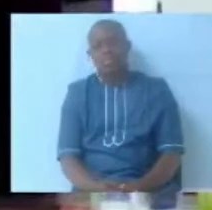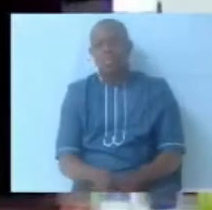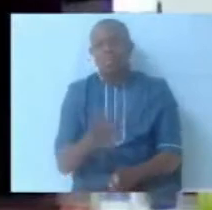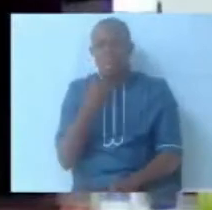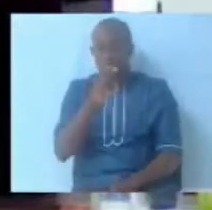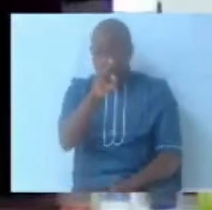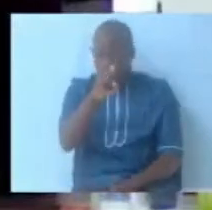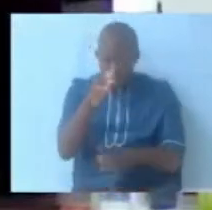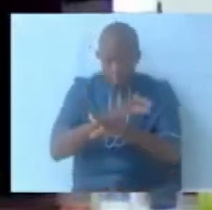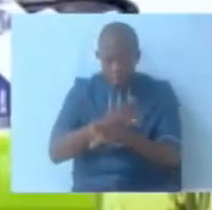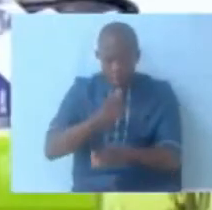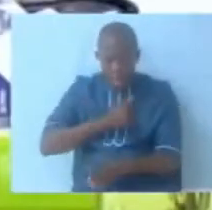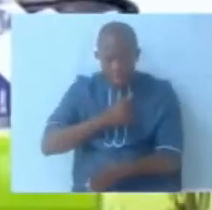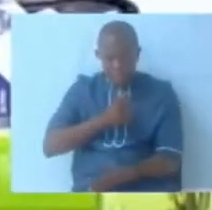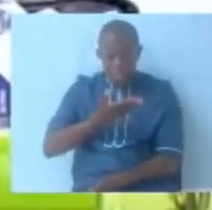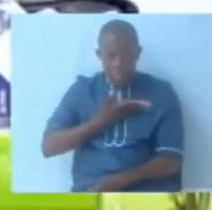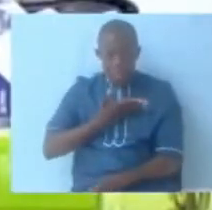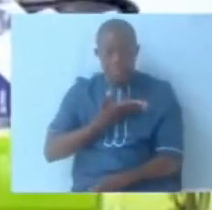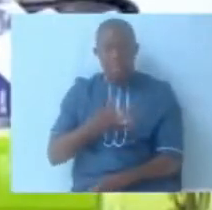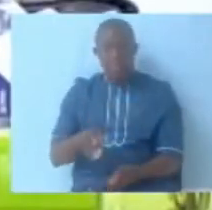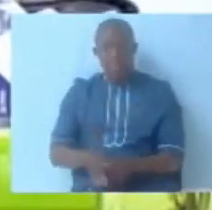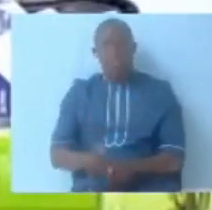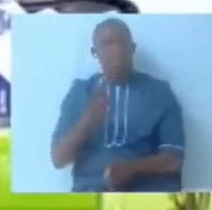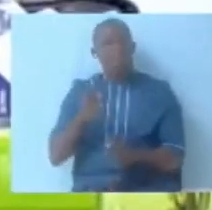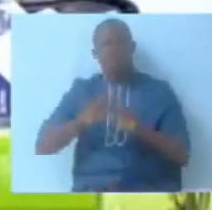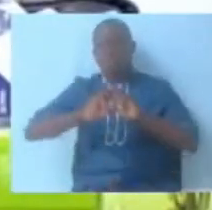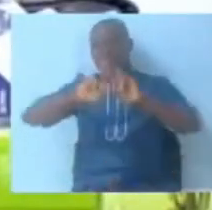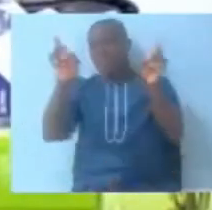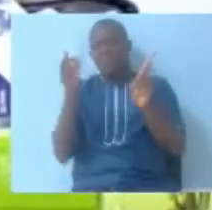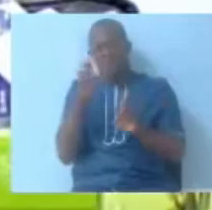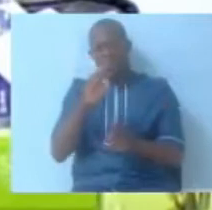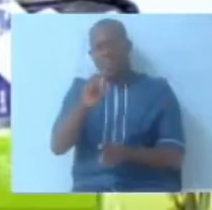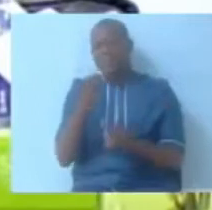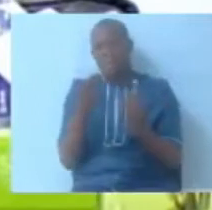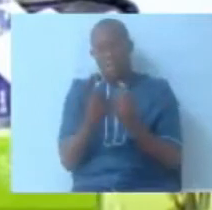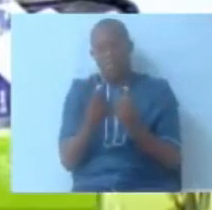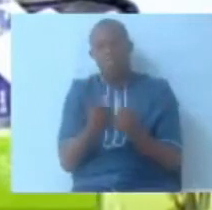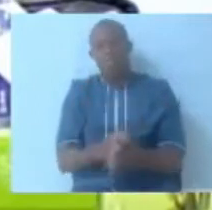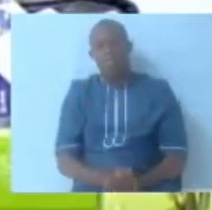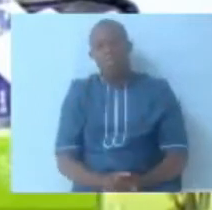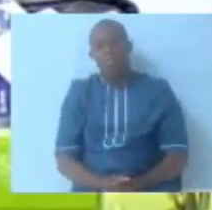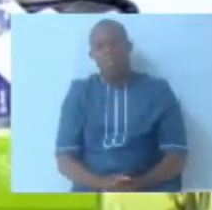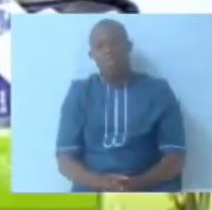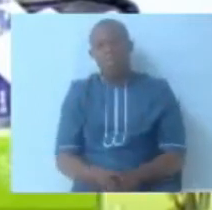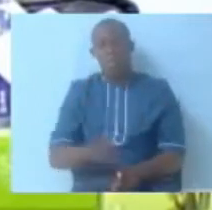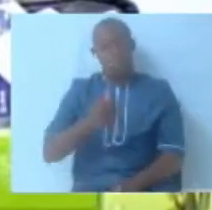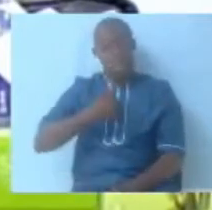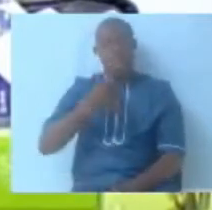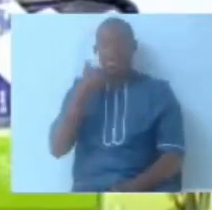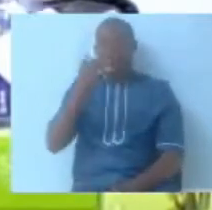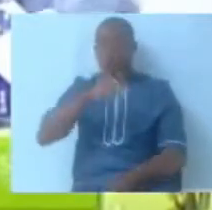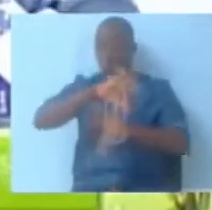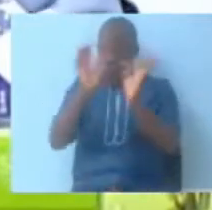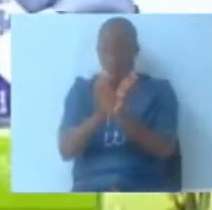intimidated? Yes, ila ndila baita fangundo. Far from it. Ah, jamfata wala. I drove them out of the courtroom and